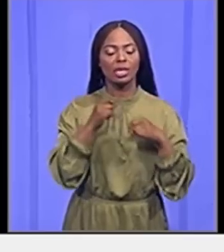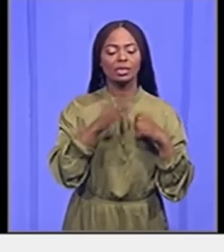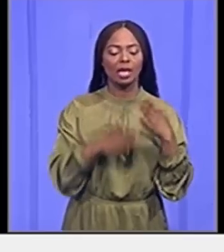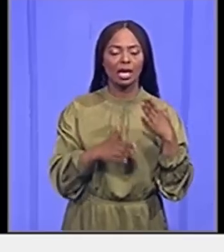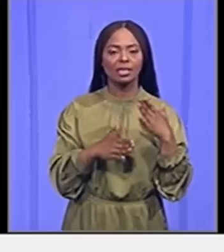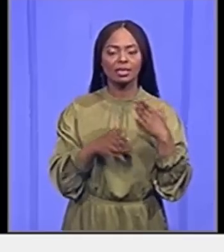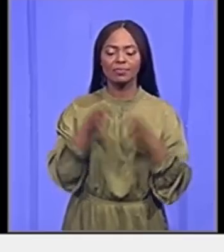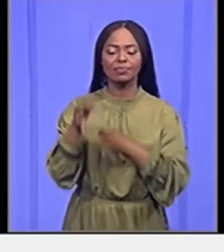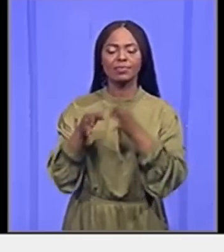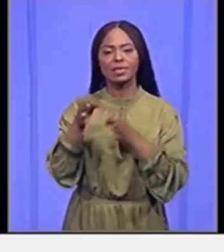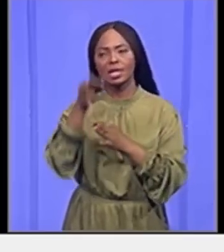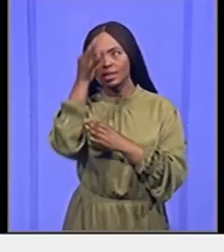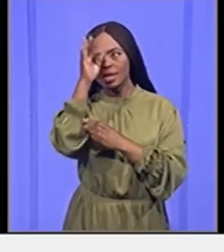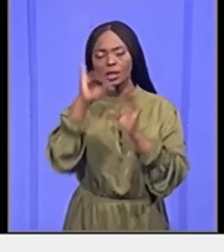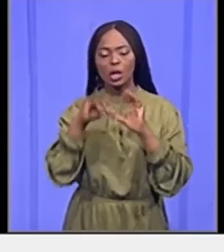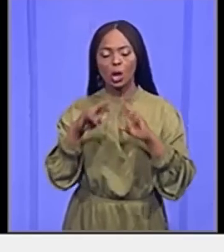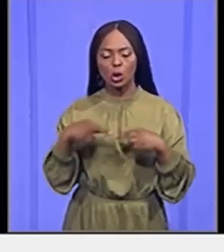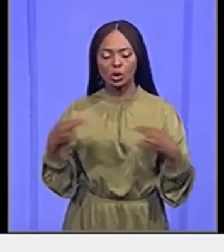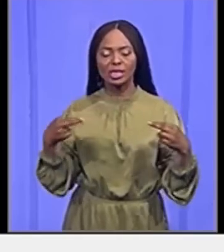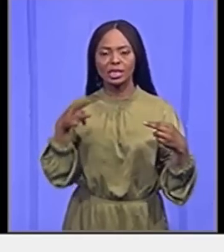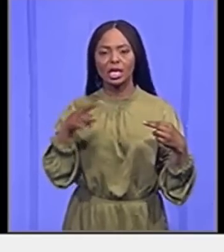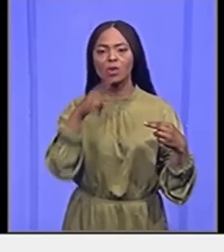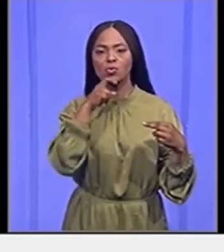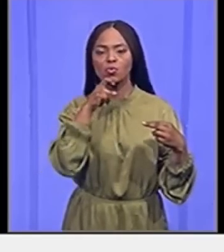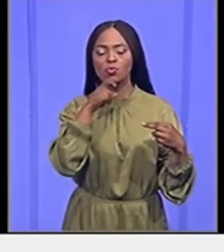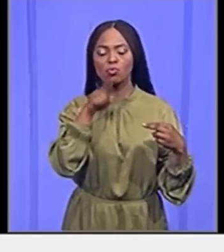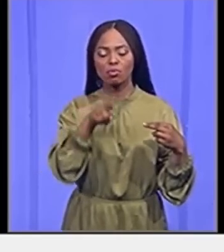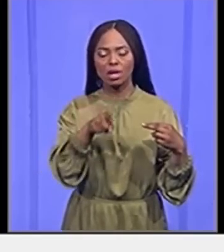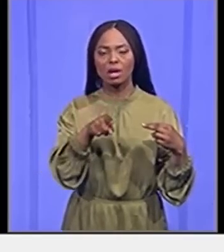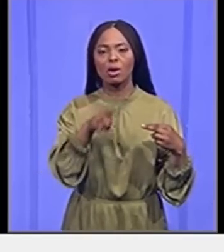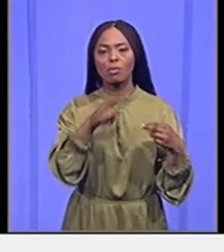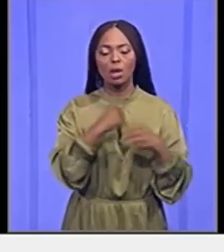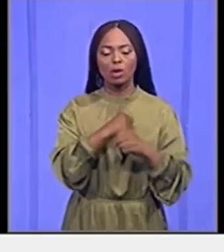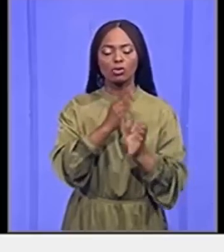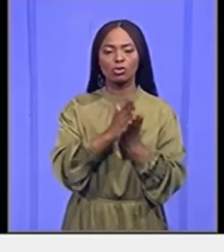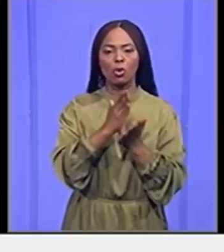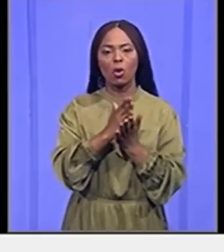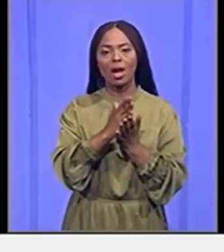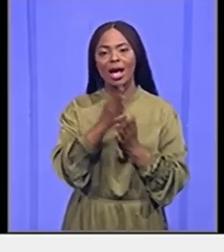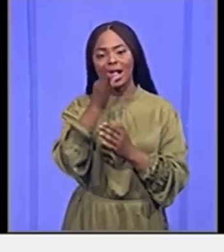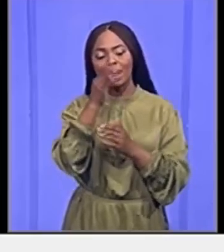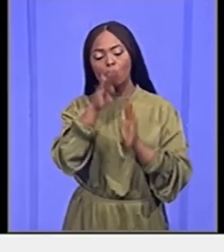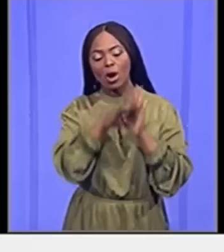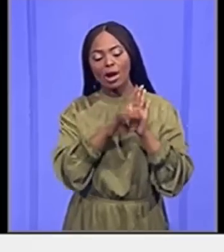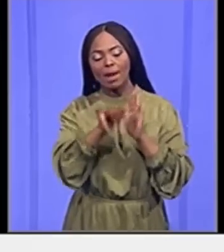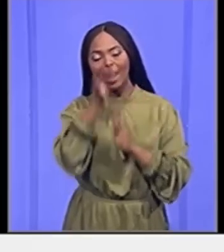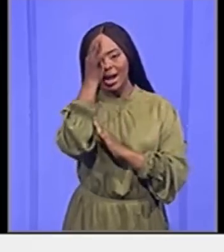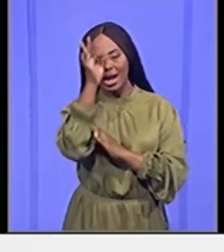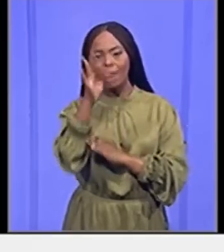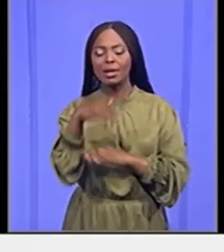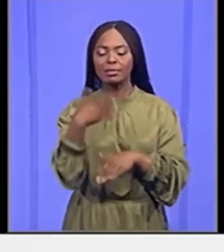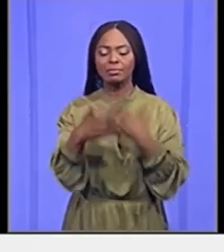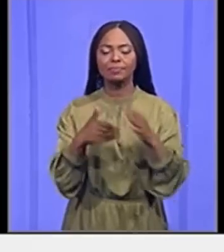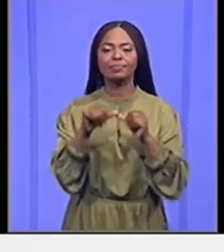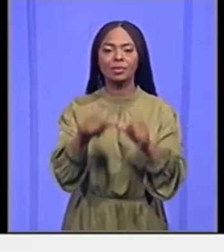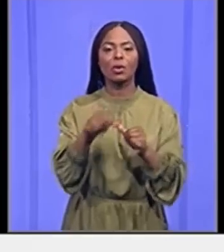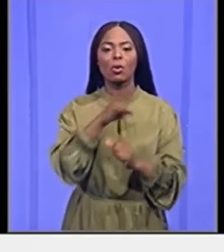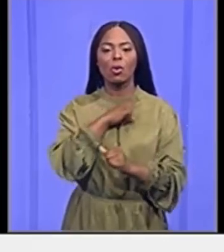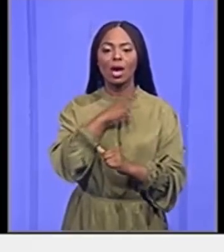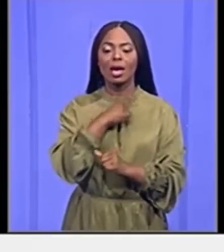state resources in order to make sure that government programs run. Because we all understand